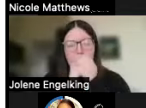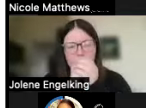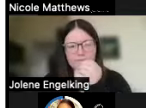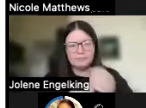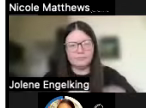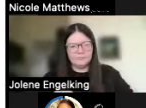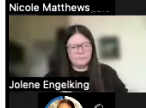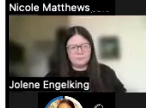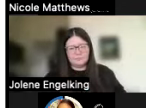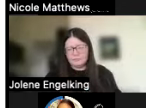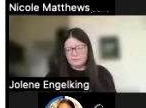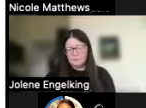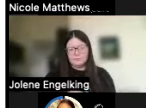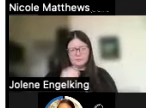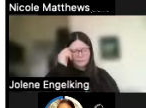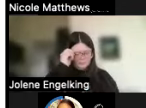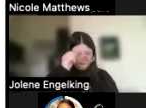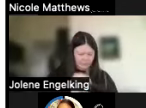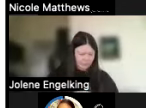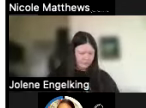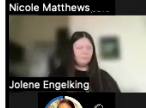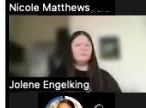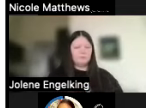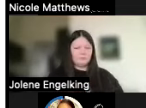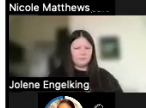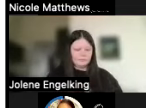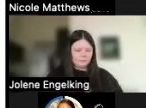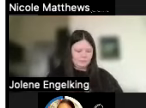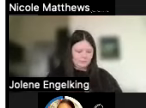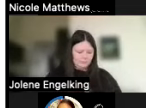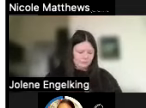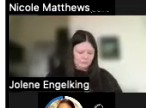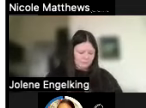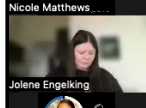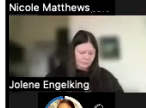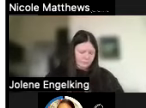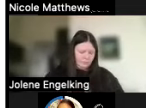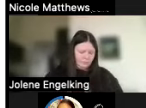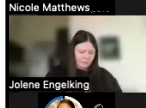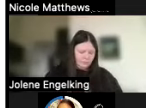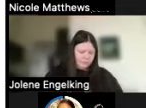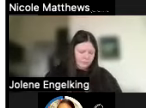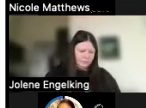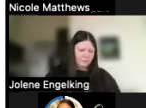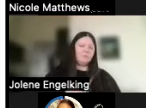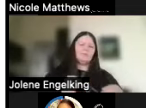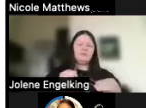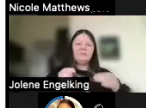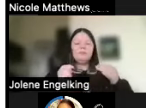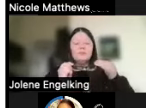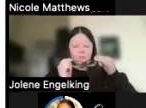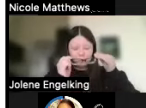accommodations to find out, right? And you do that already. And then if you start with the floor,